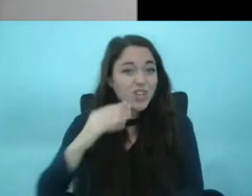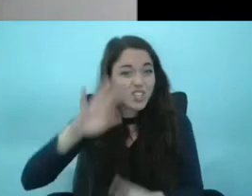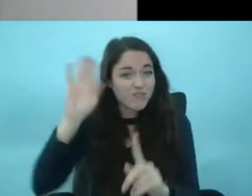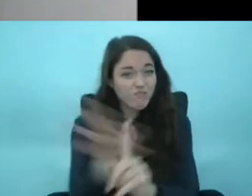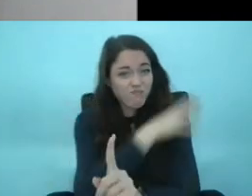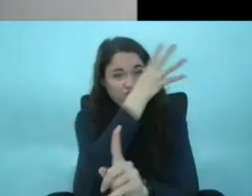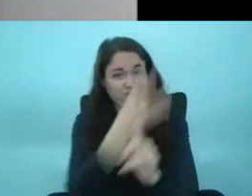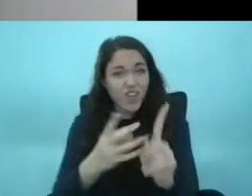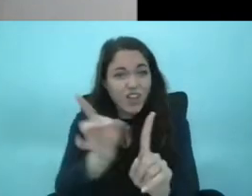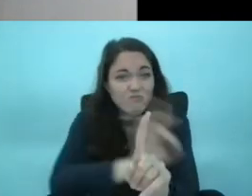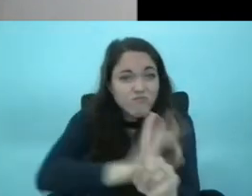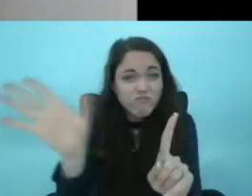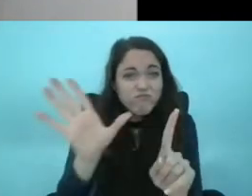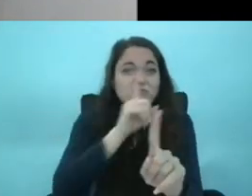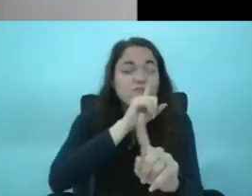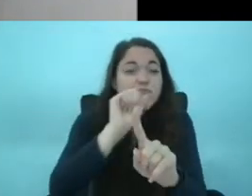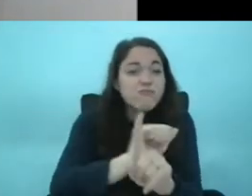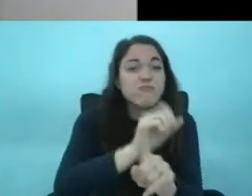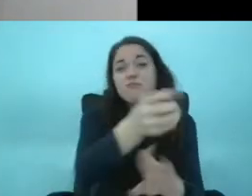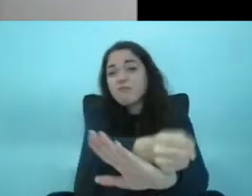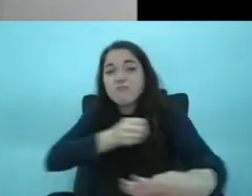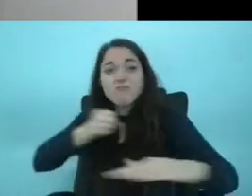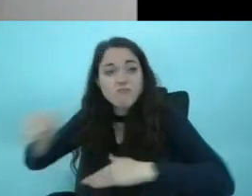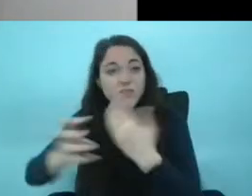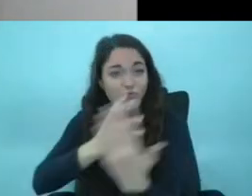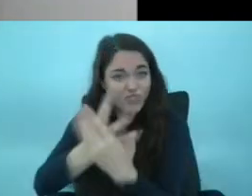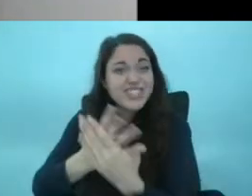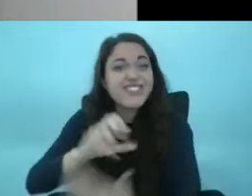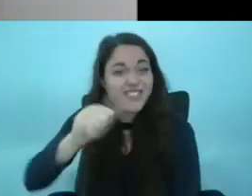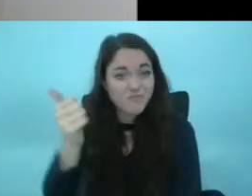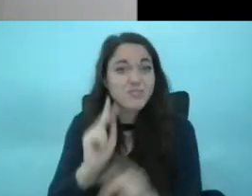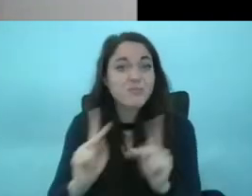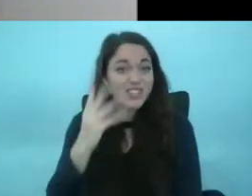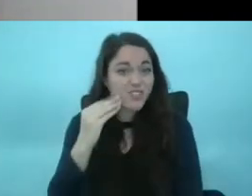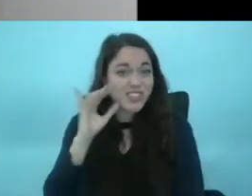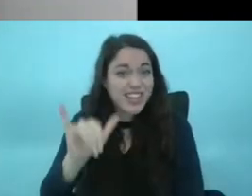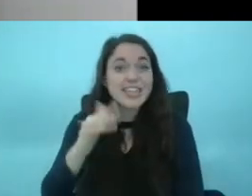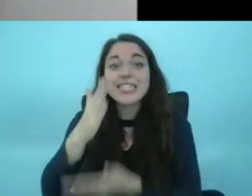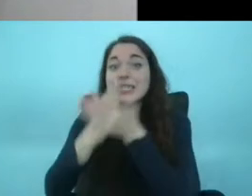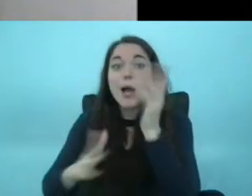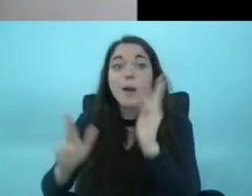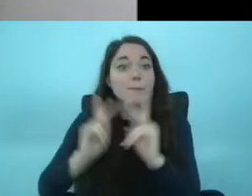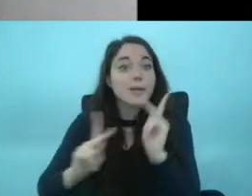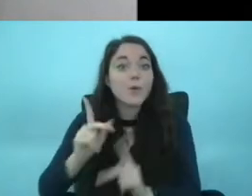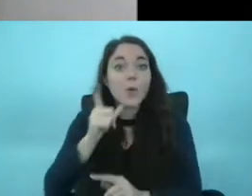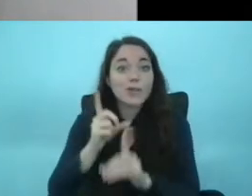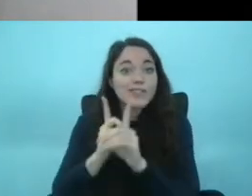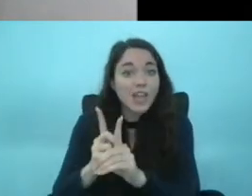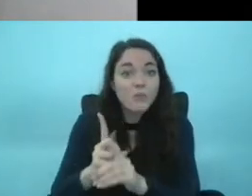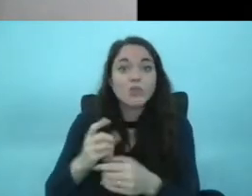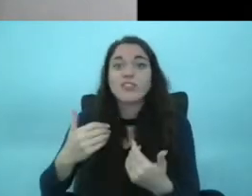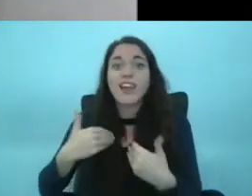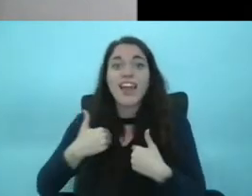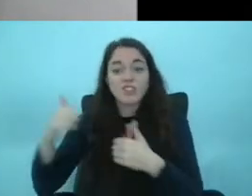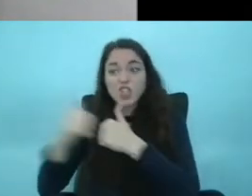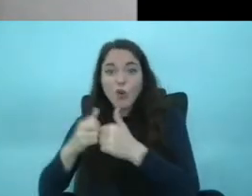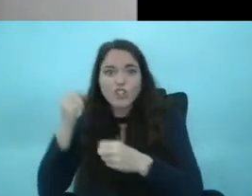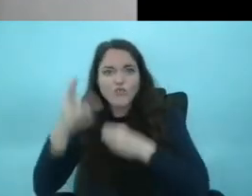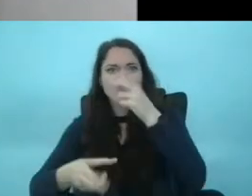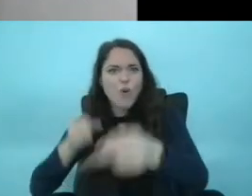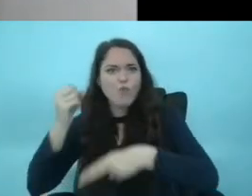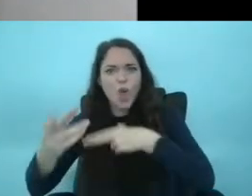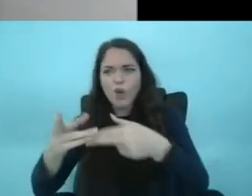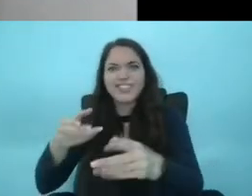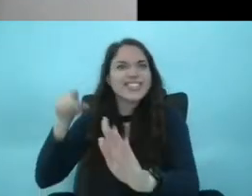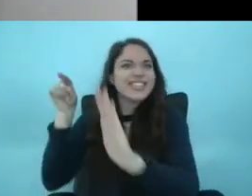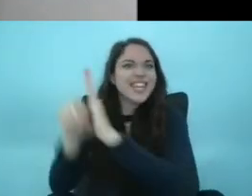put in chains and in prison. They were stoned to death. They were cut in two. And